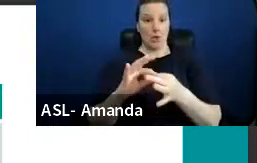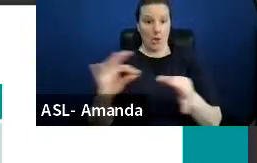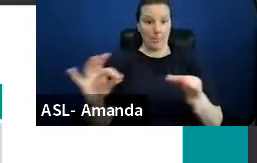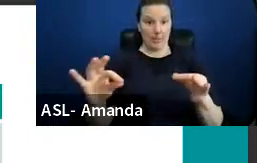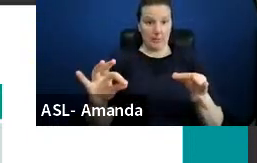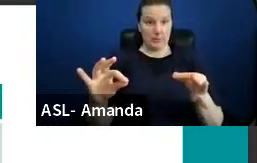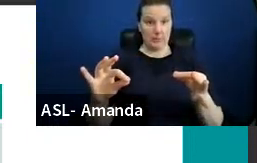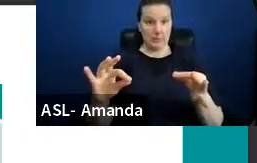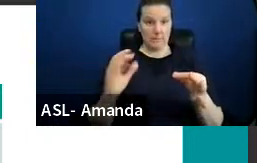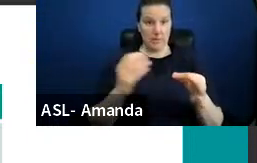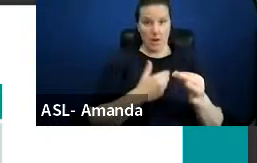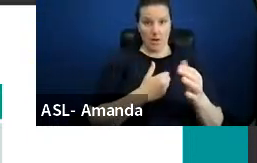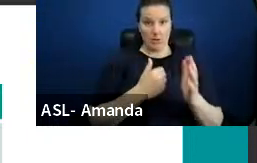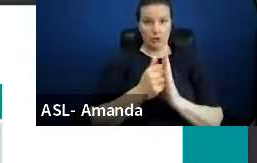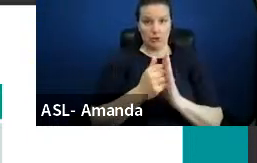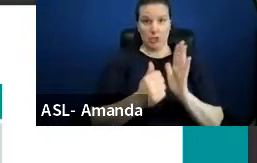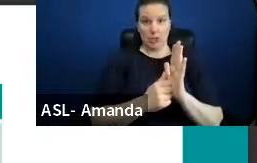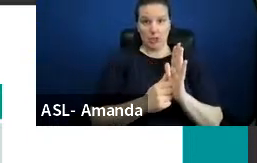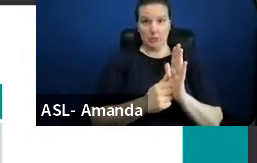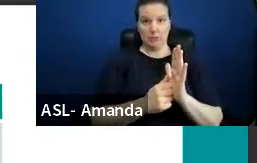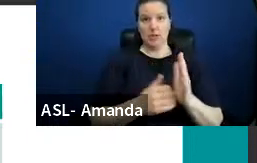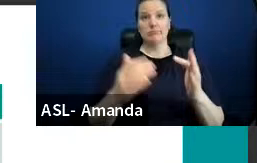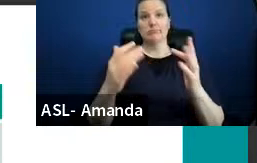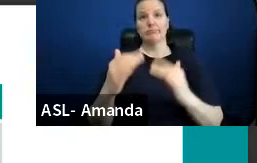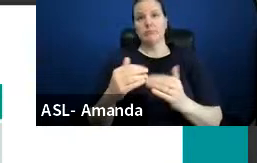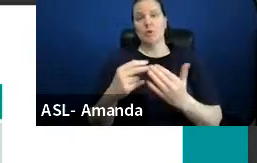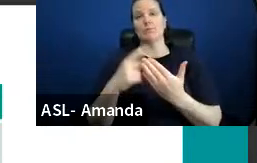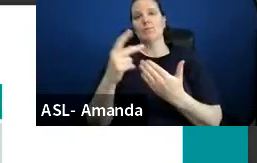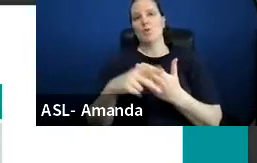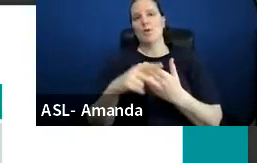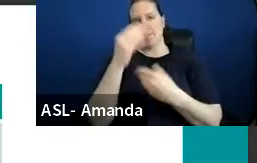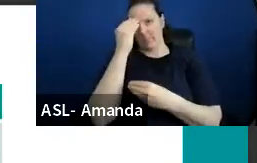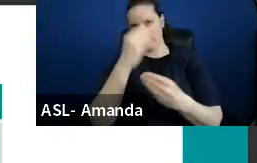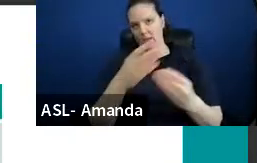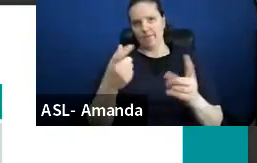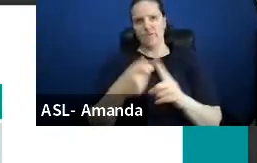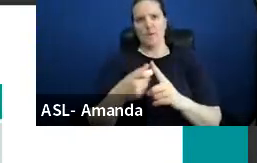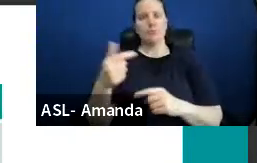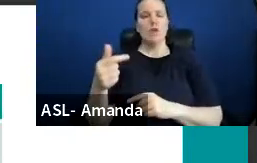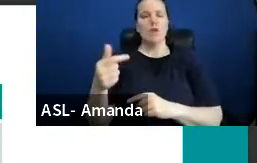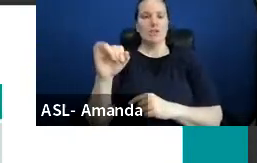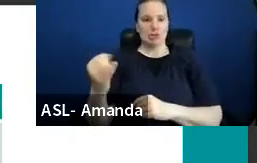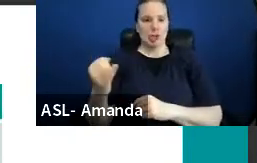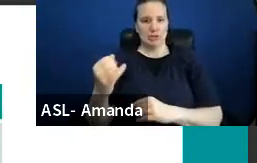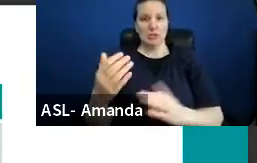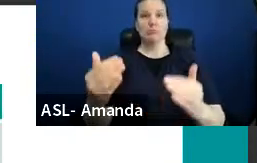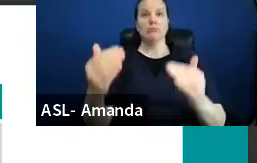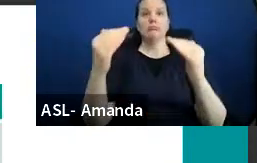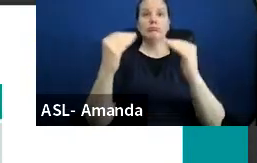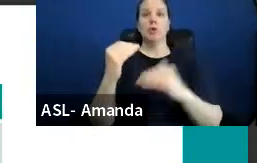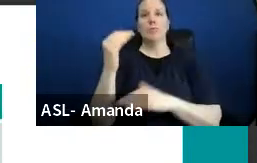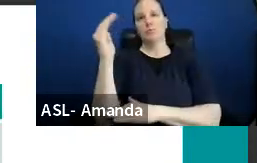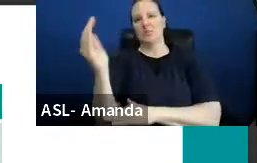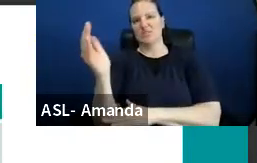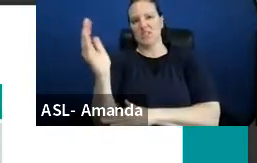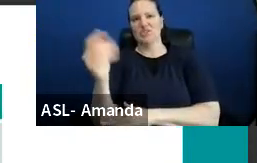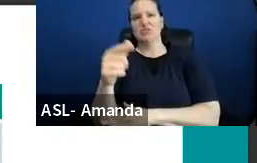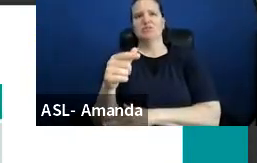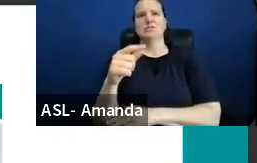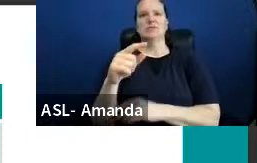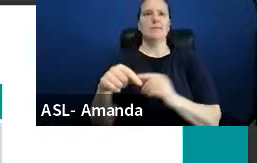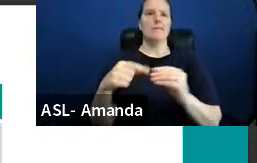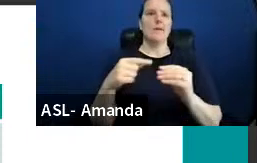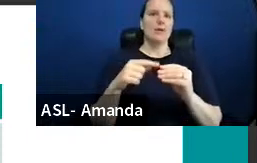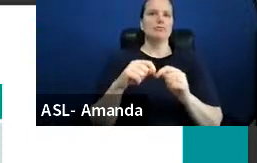our agenda, then followed by a program update from Administrator Greg Johnson. We'll then have a presentation on the